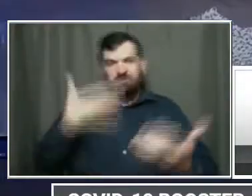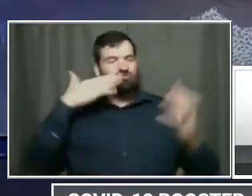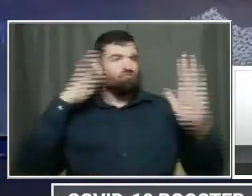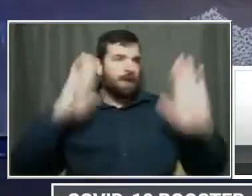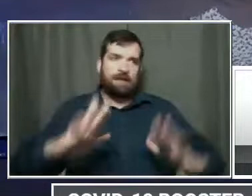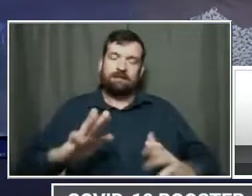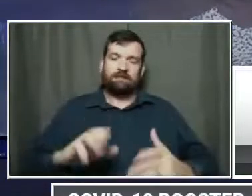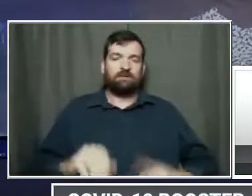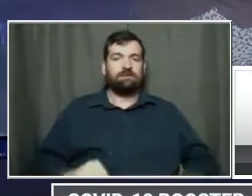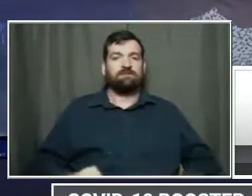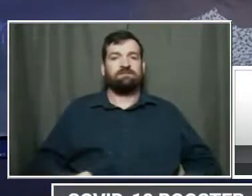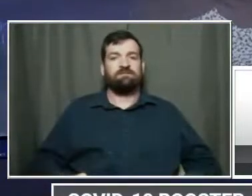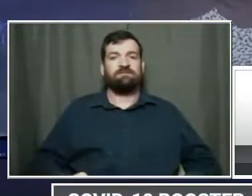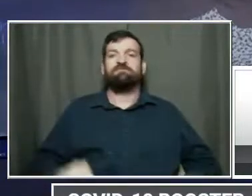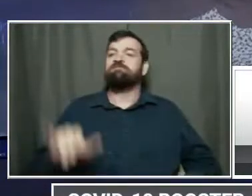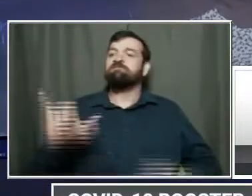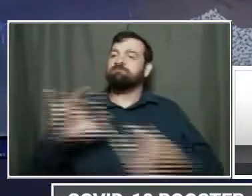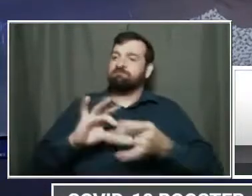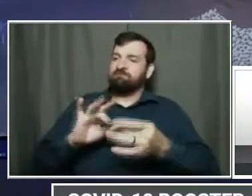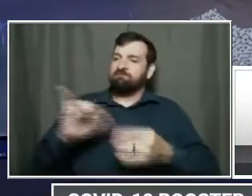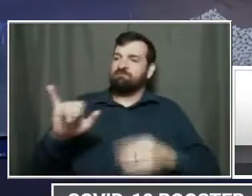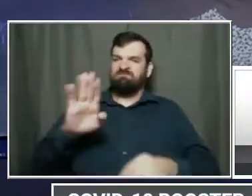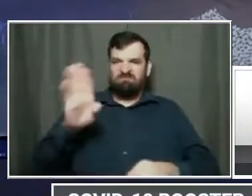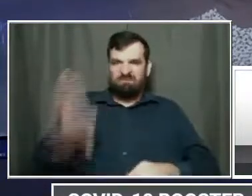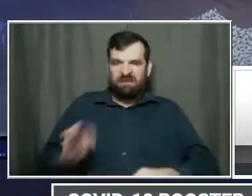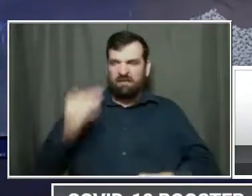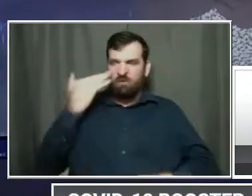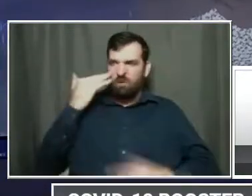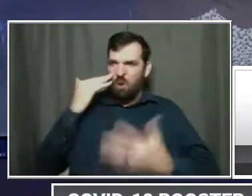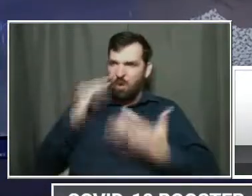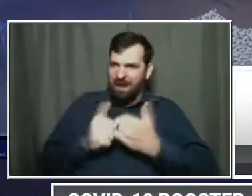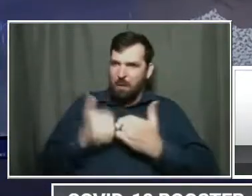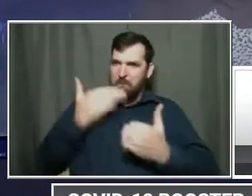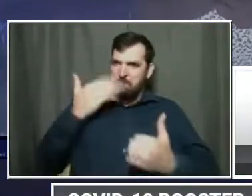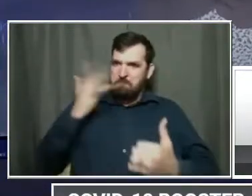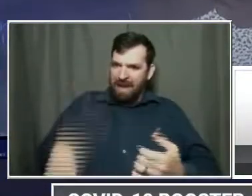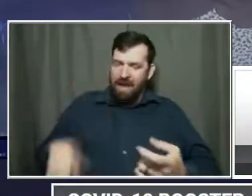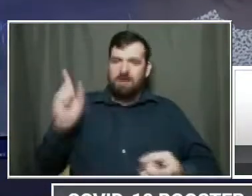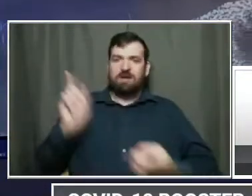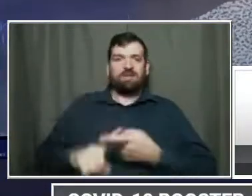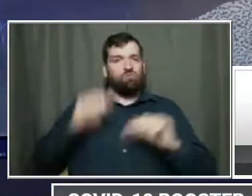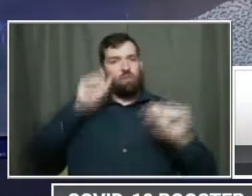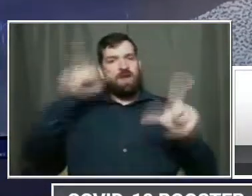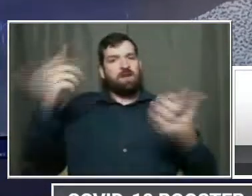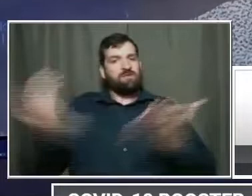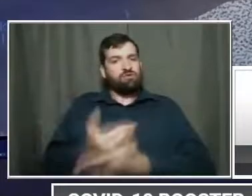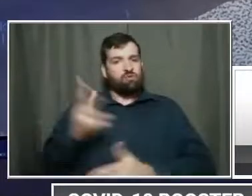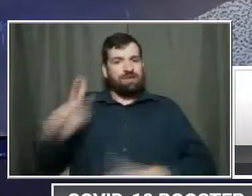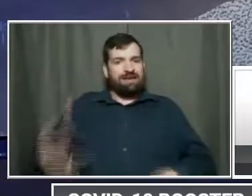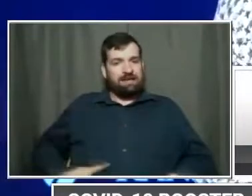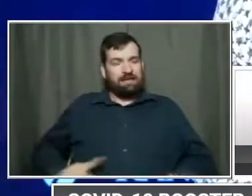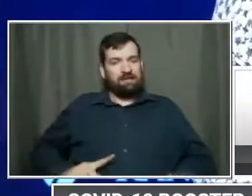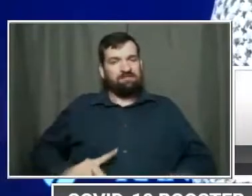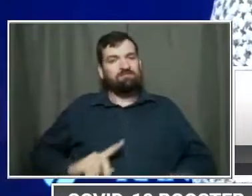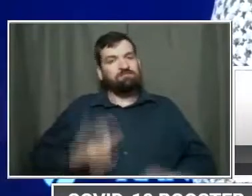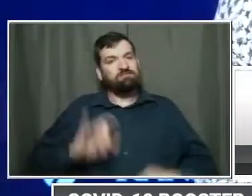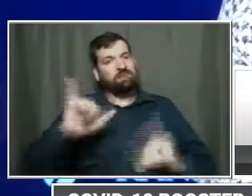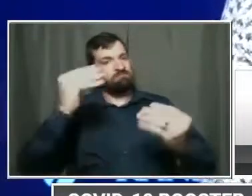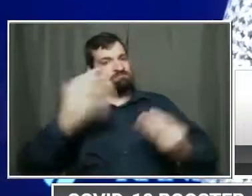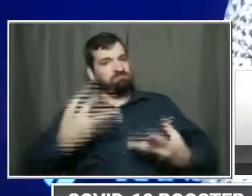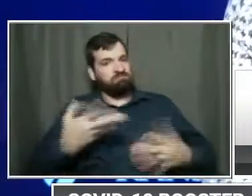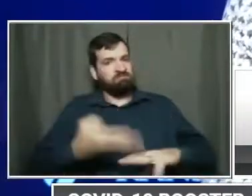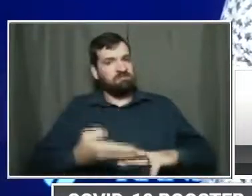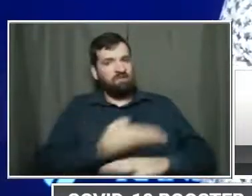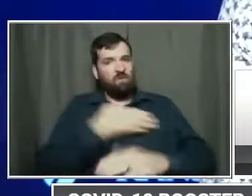in that piece, you said you never know how bad you feel until you wake up with a new kidney, right? I mean, and that's what I was told right before I went